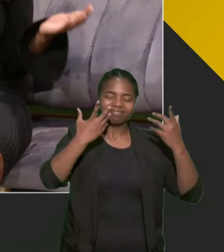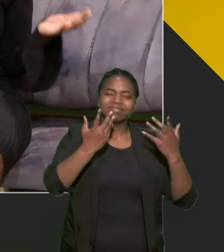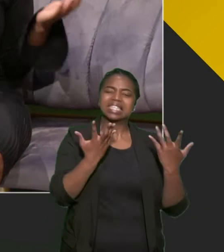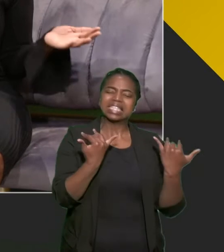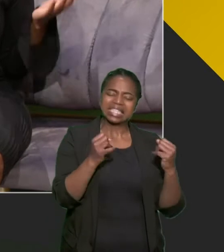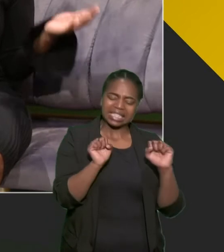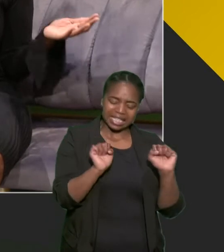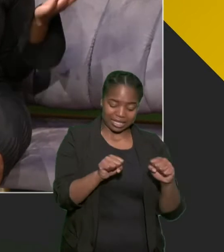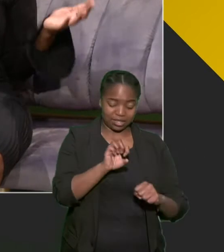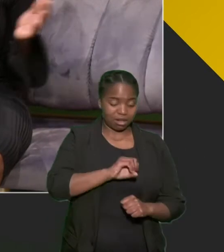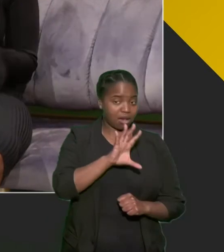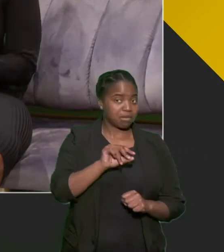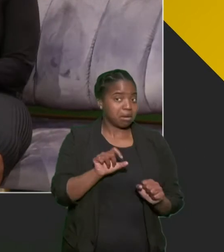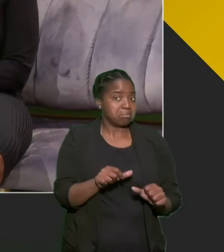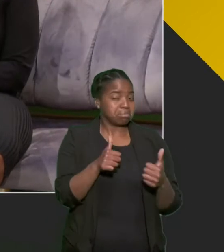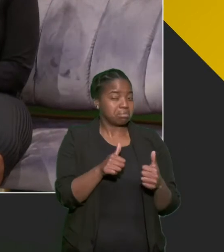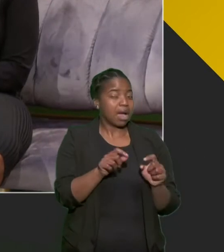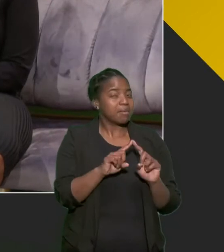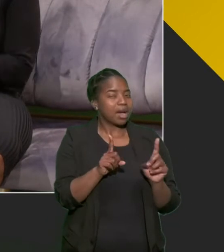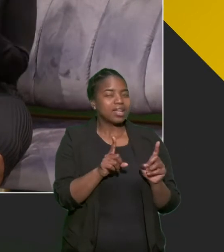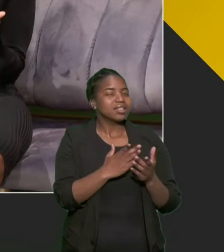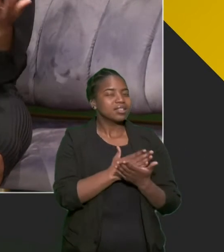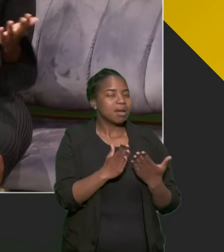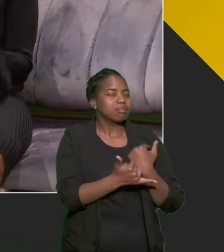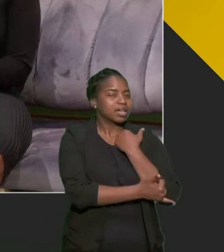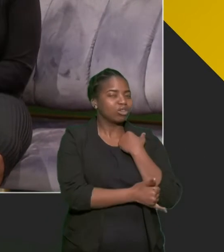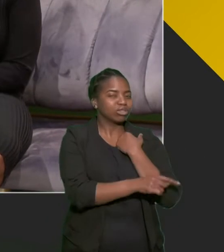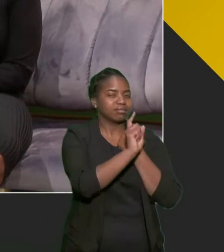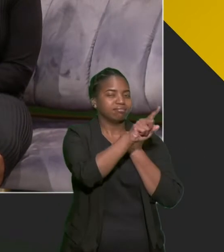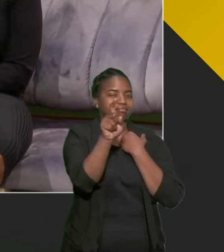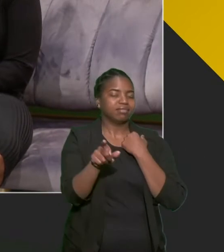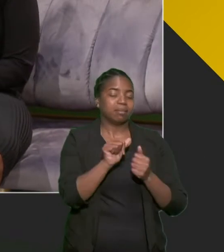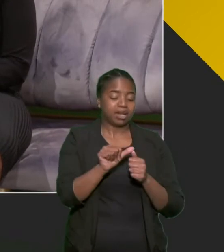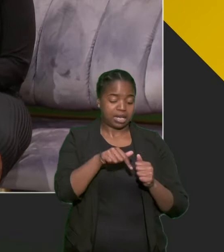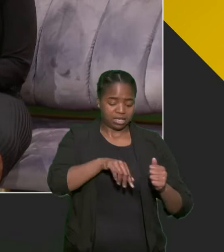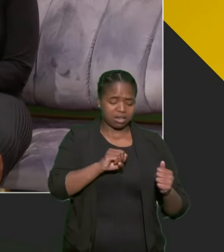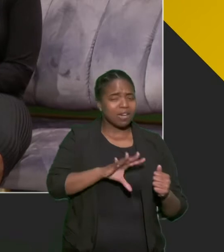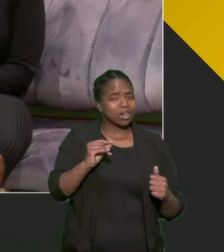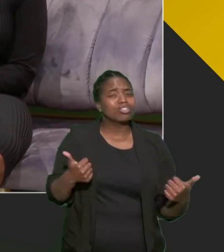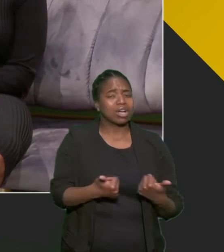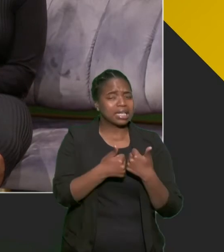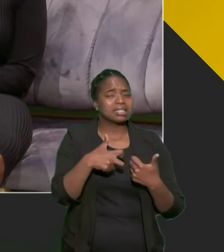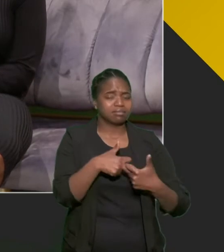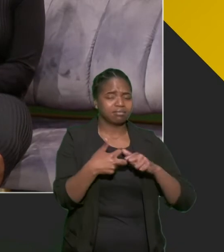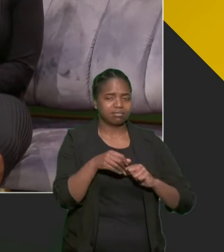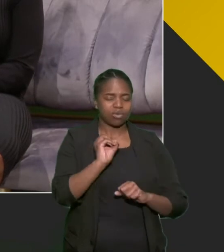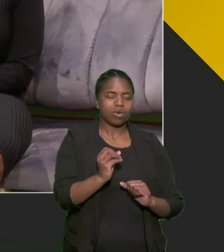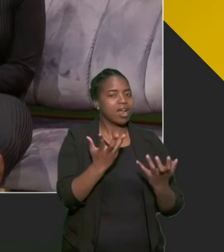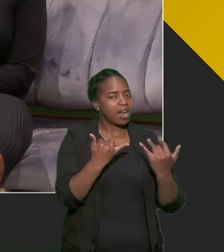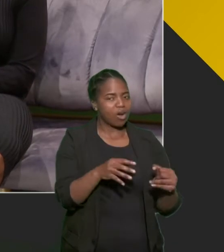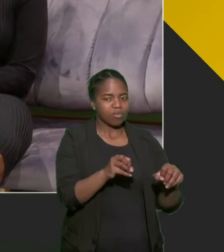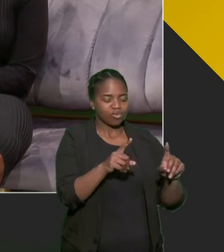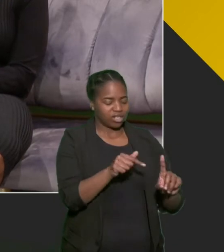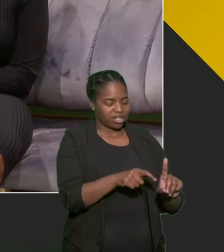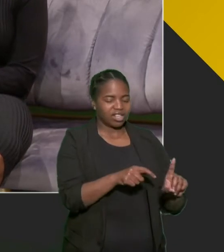countries may be doing well at face value, but we do experience some challenges, especially on the ground. And right now we get an opportunity to